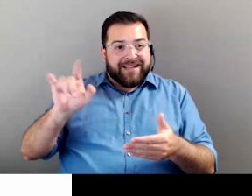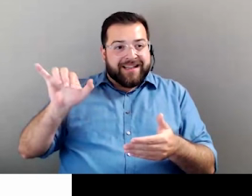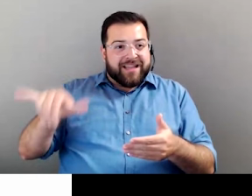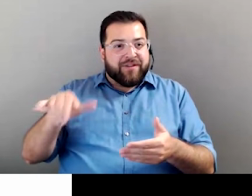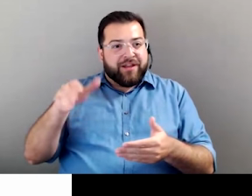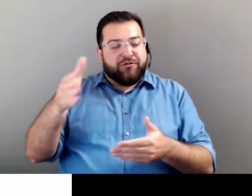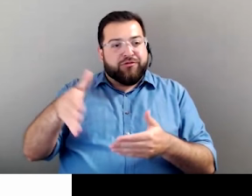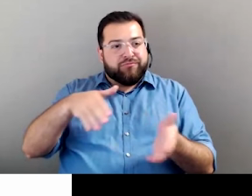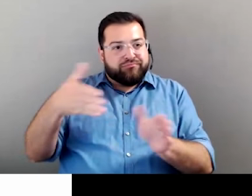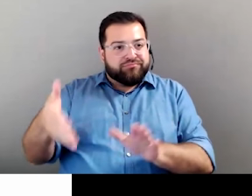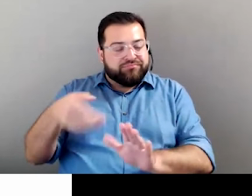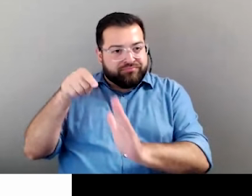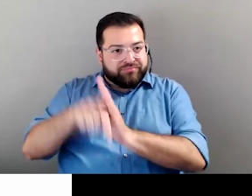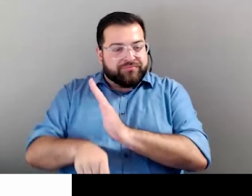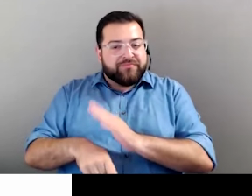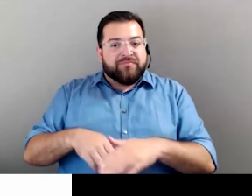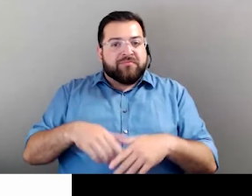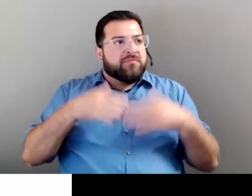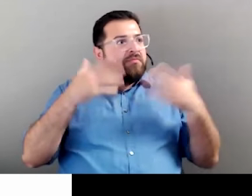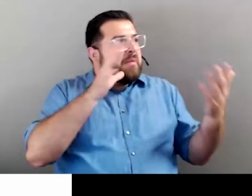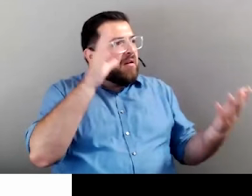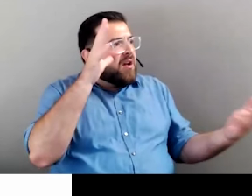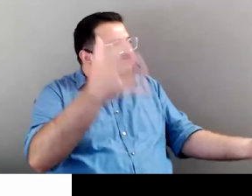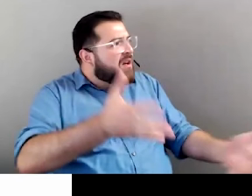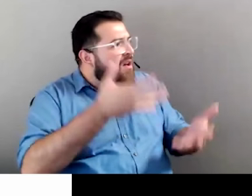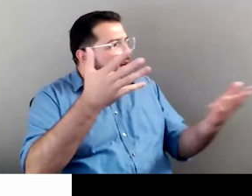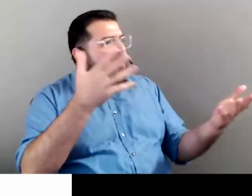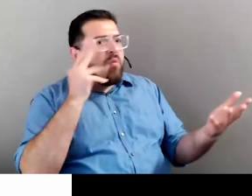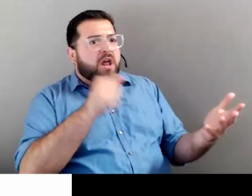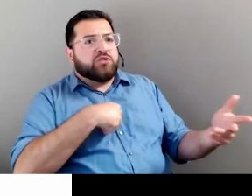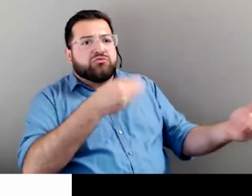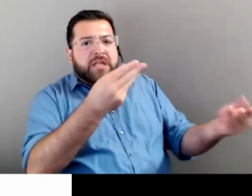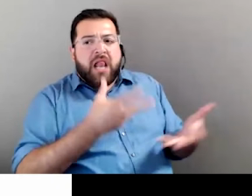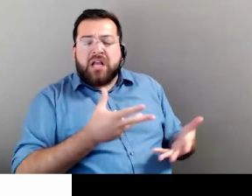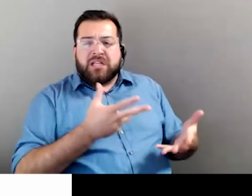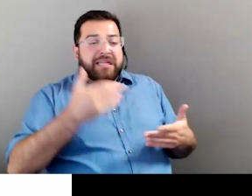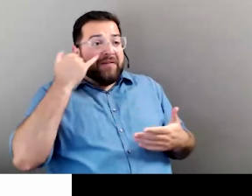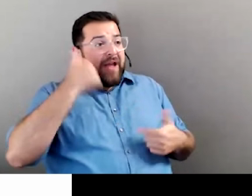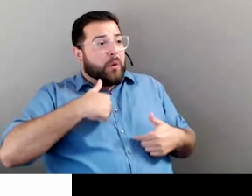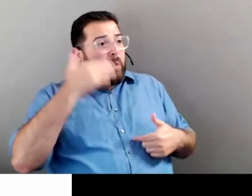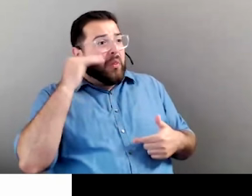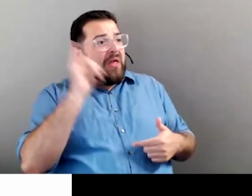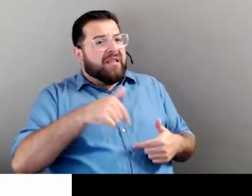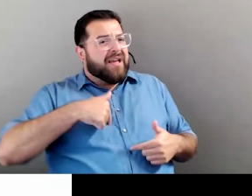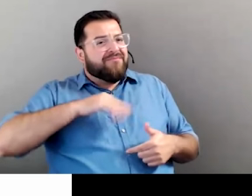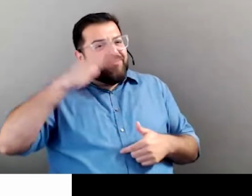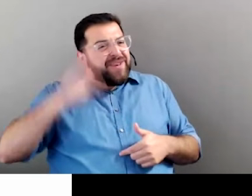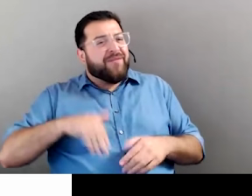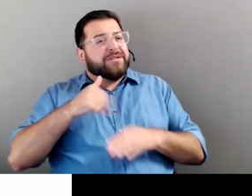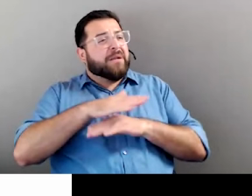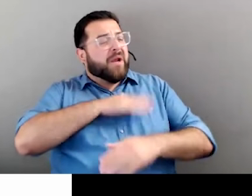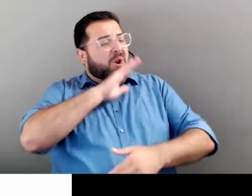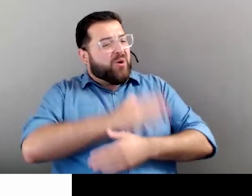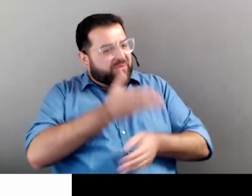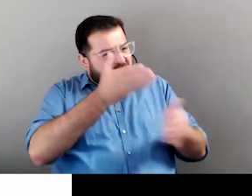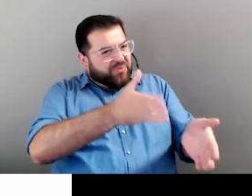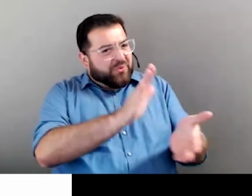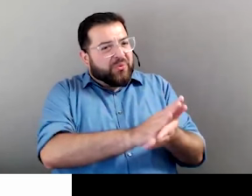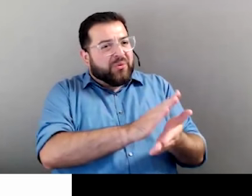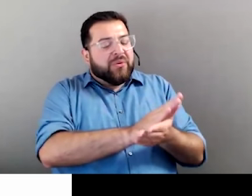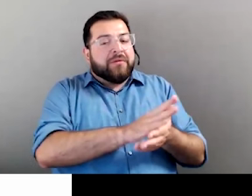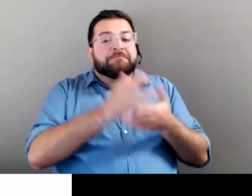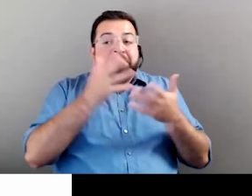told us these things? You know, like if we had known, I wouldn't have sent my daughter to school there, right? And so this act basically requires